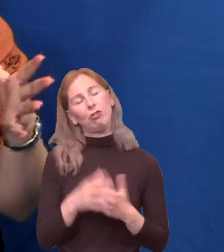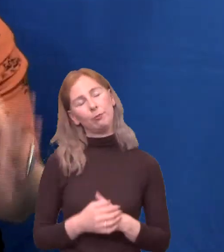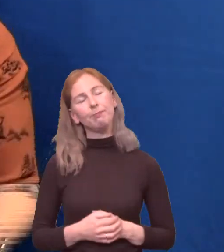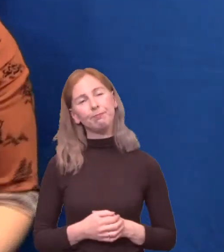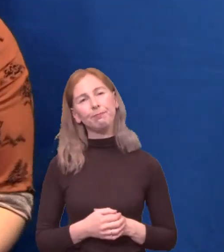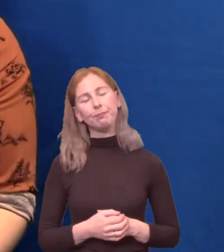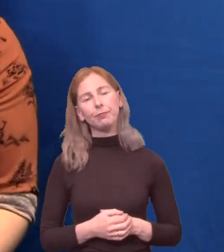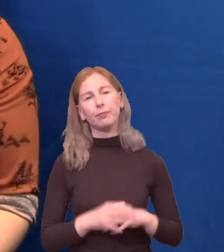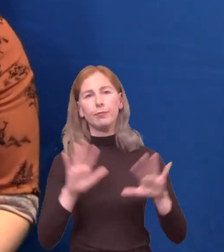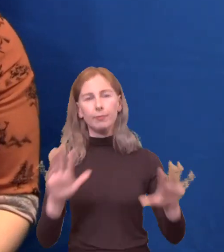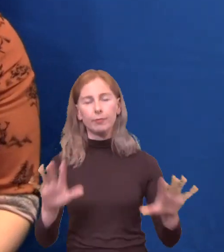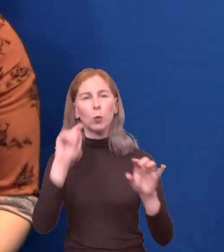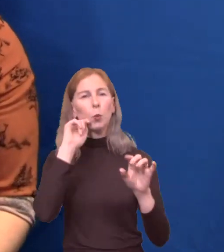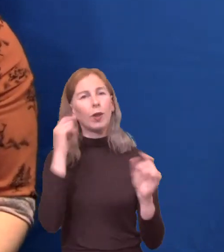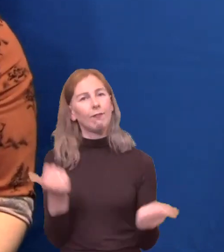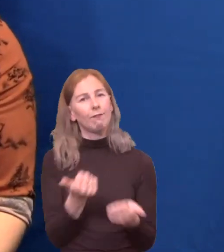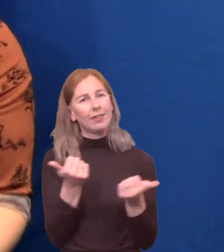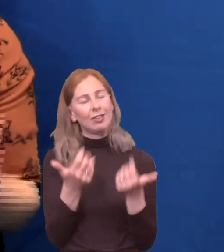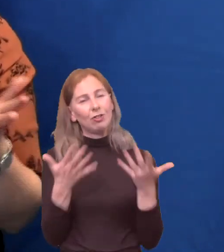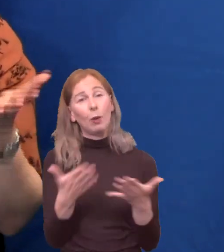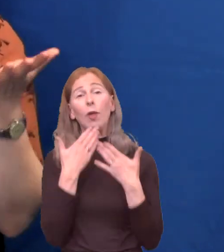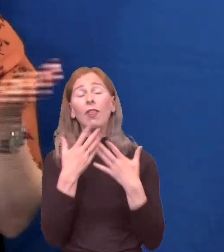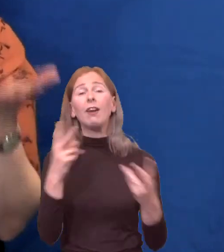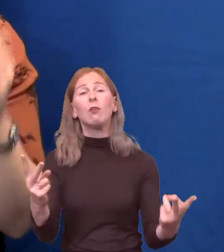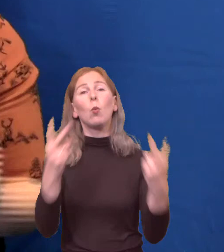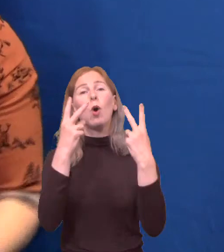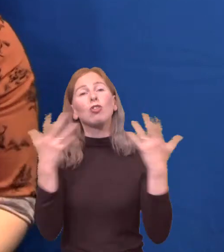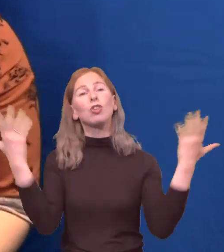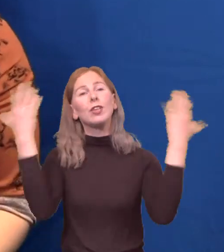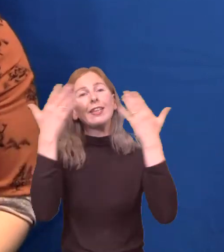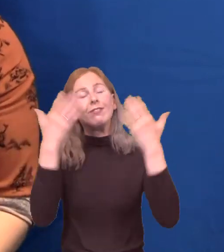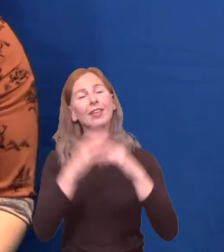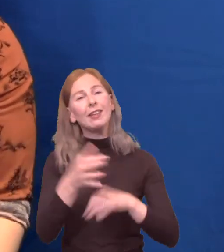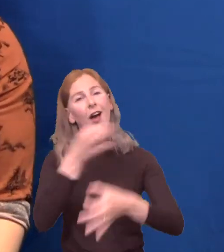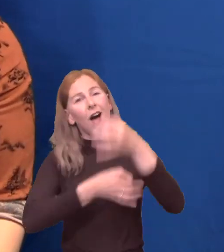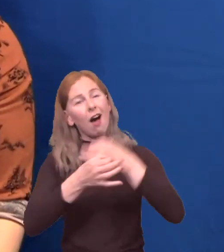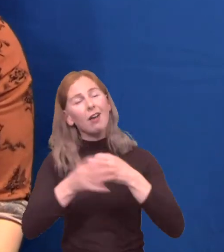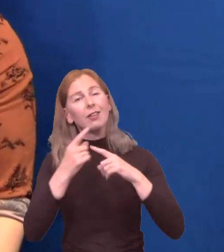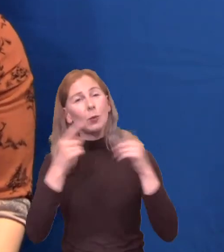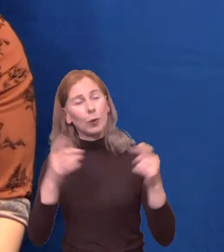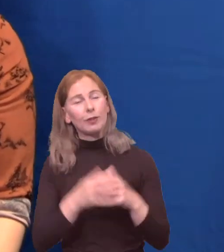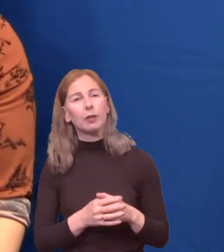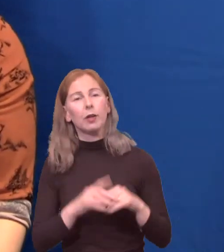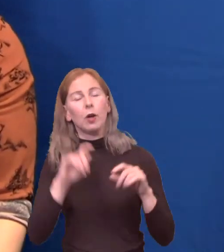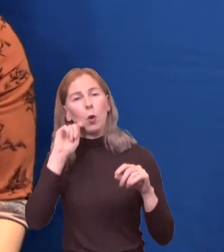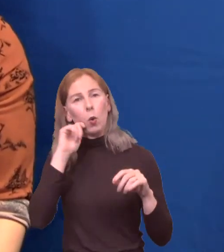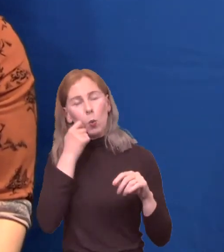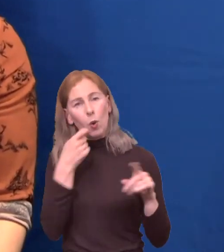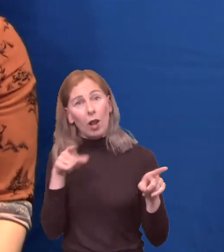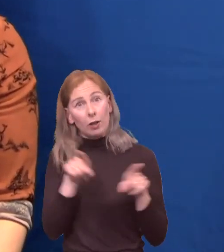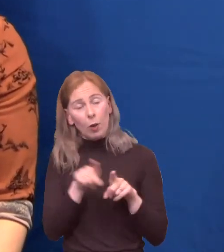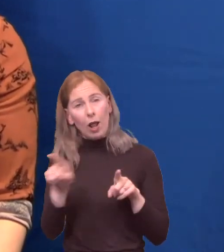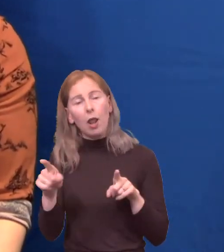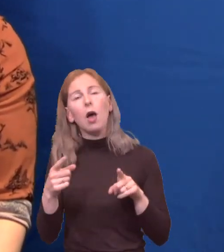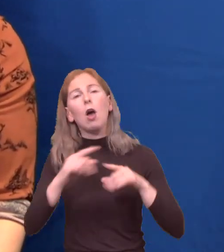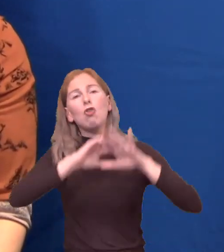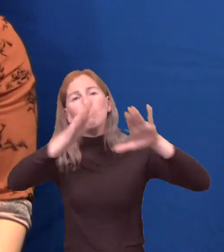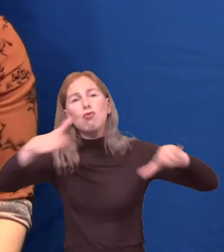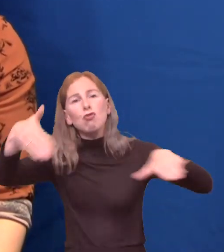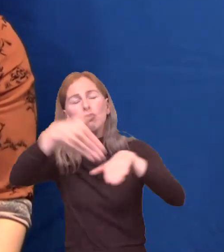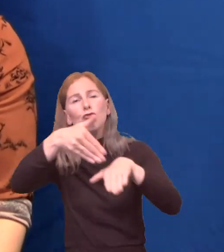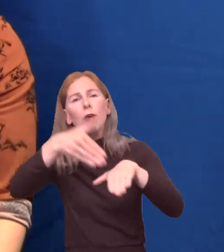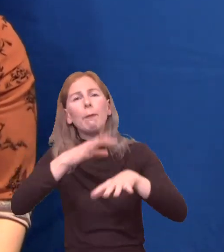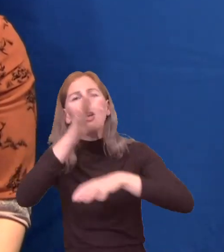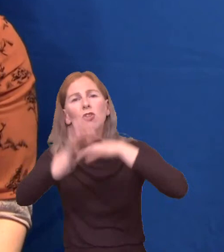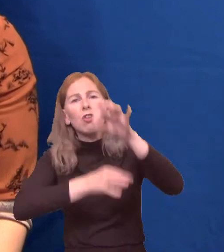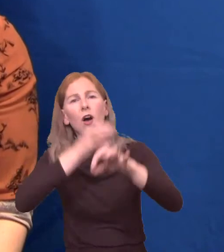we'll sign off for now. Thank you so much for watching this evening and tuning in and asking your questions. We are running a rural crime survey until the end of August, so